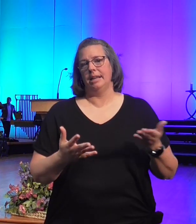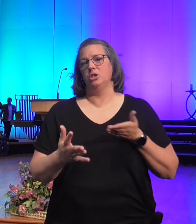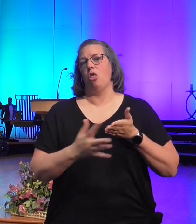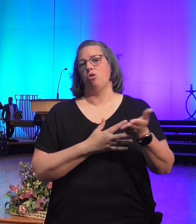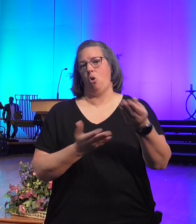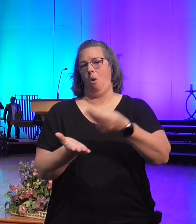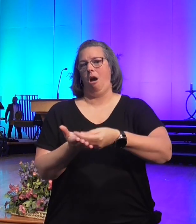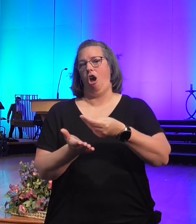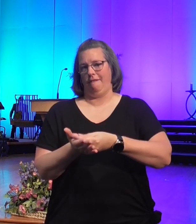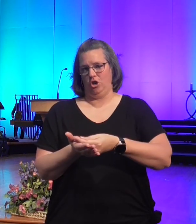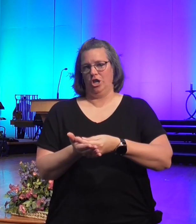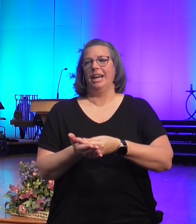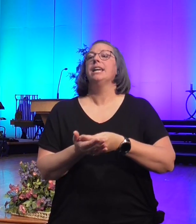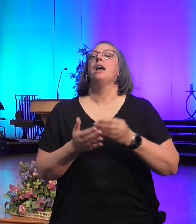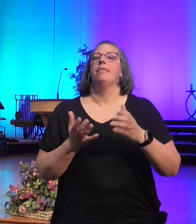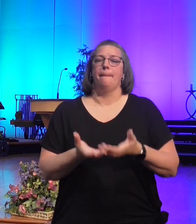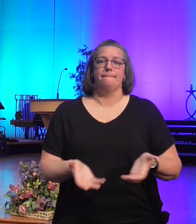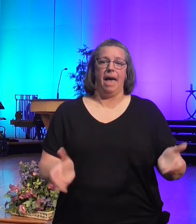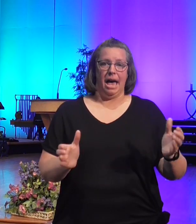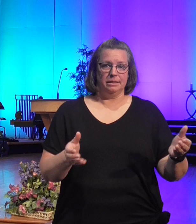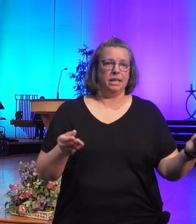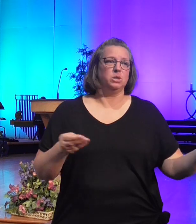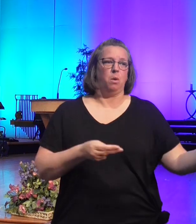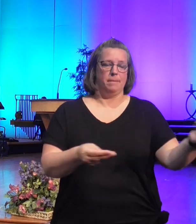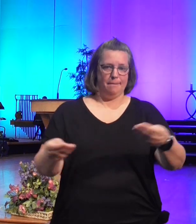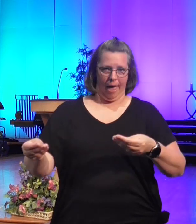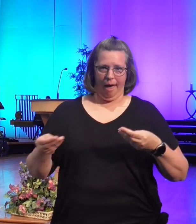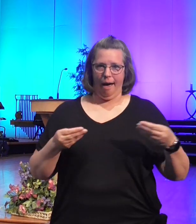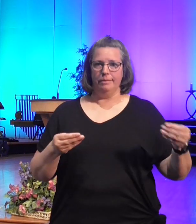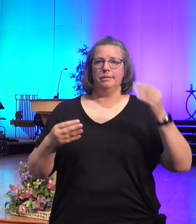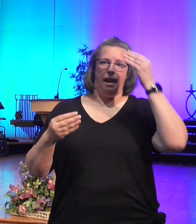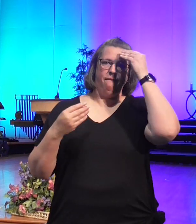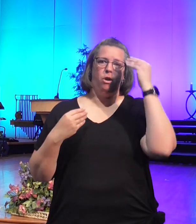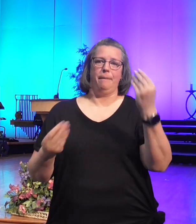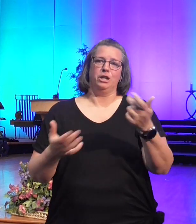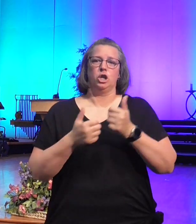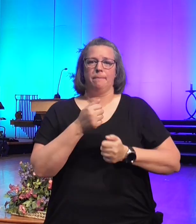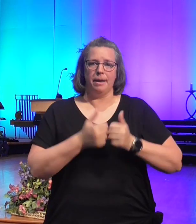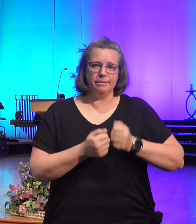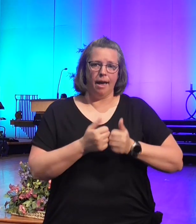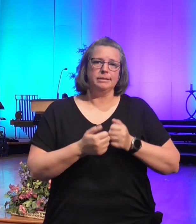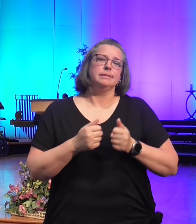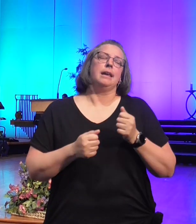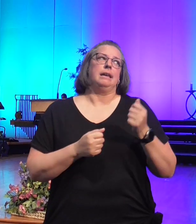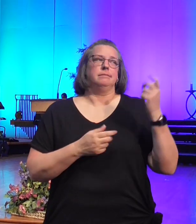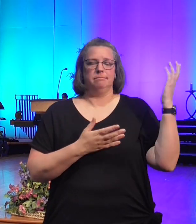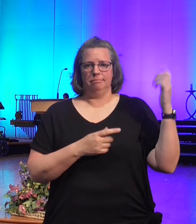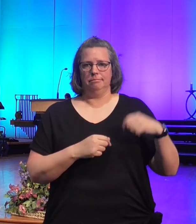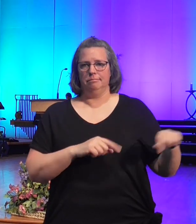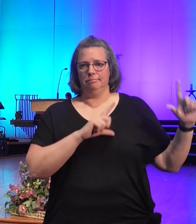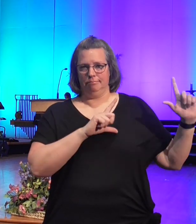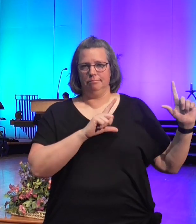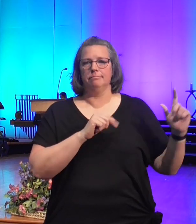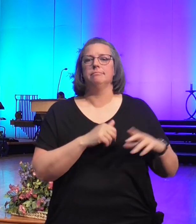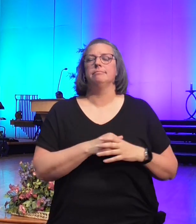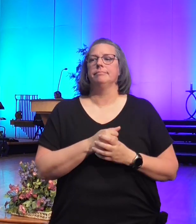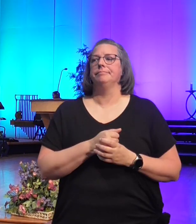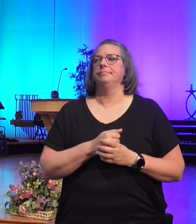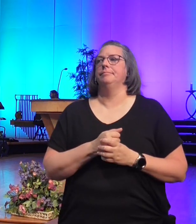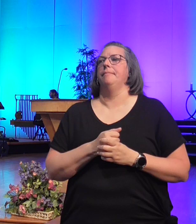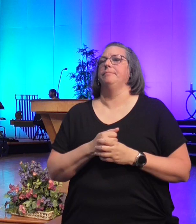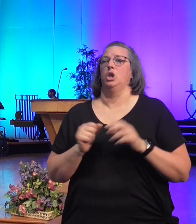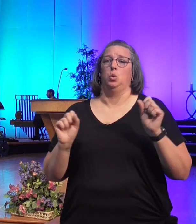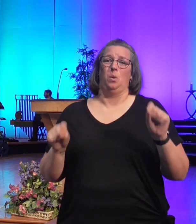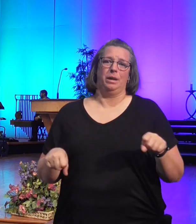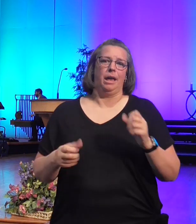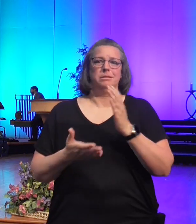and offerings. The baskets will be passed. The information about how to text to tithe is up on the screen. There's a way to do it out